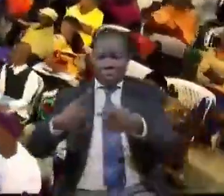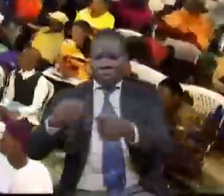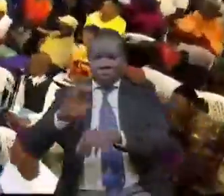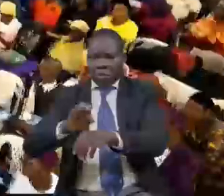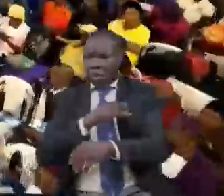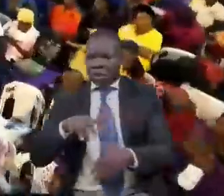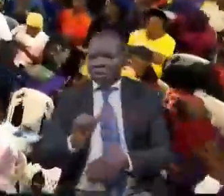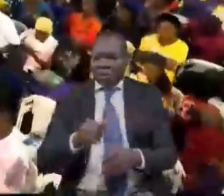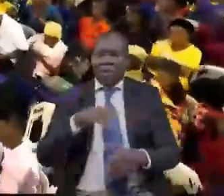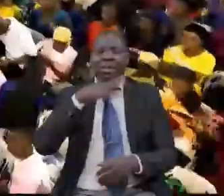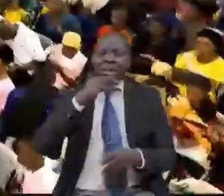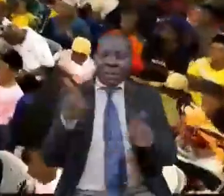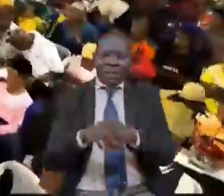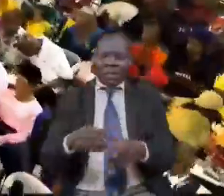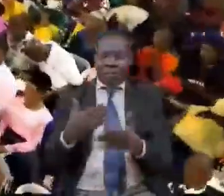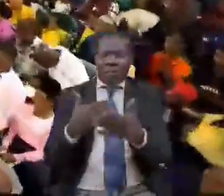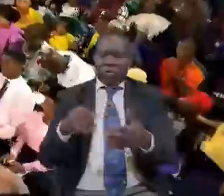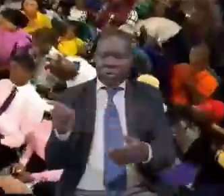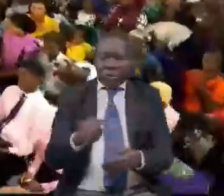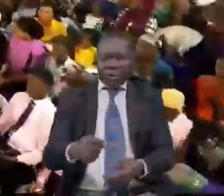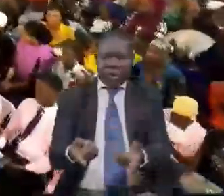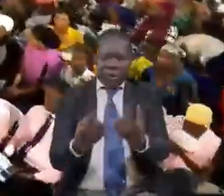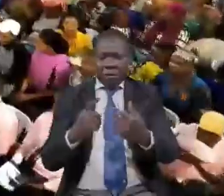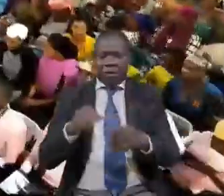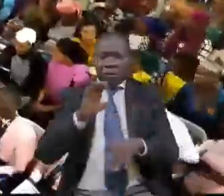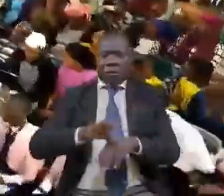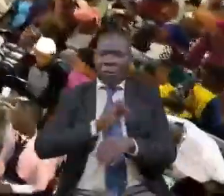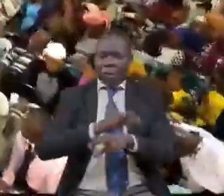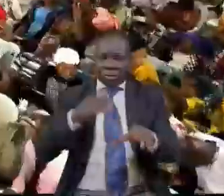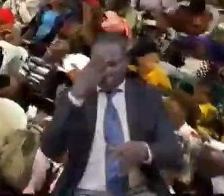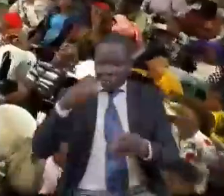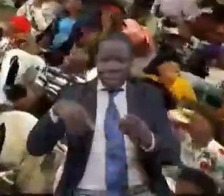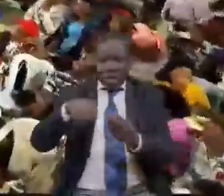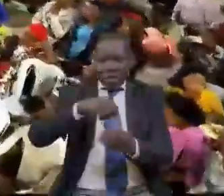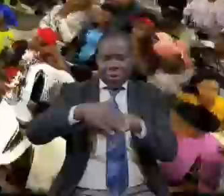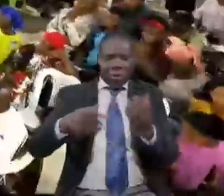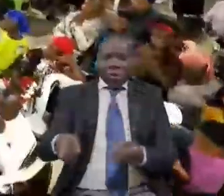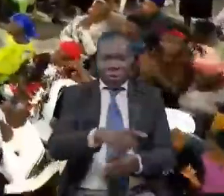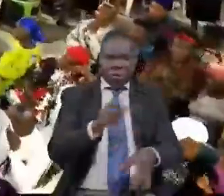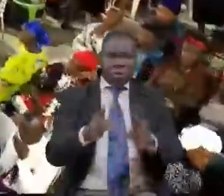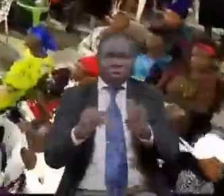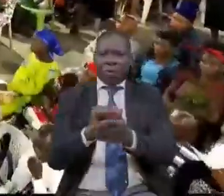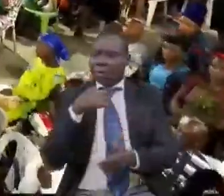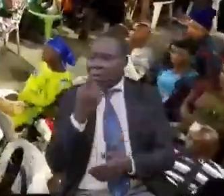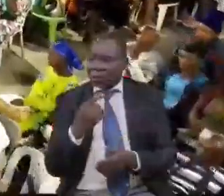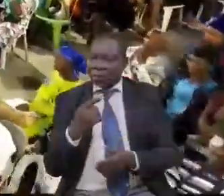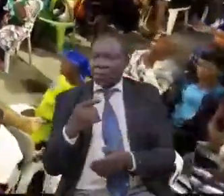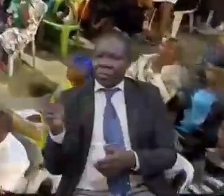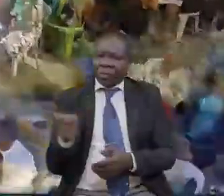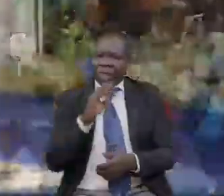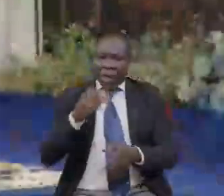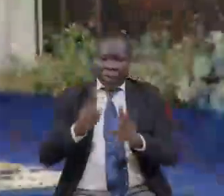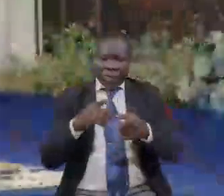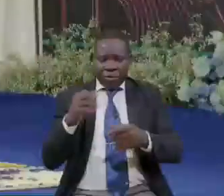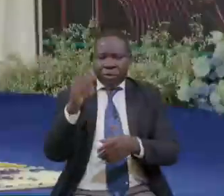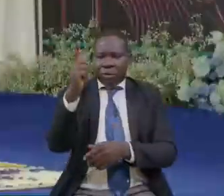as before they came to church. I don't know about all these people who say that, you know, they're people of God, people of God, and they're still